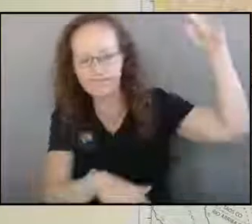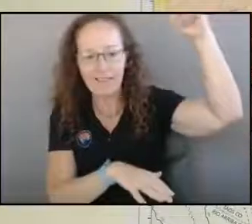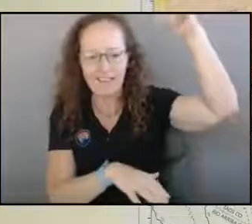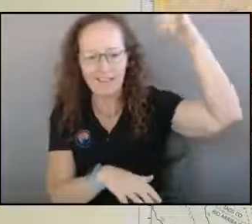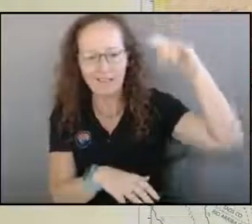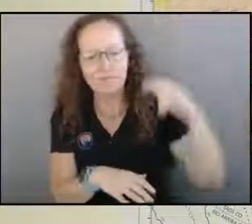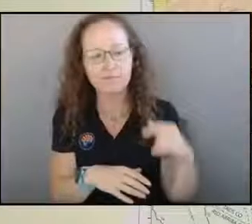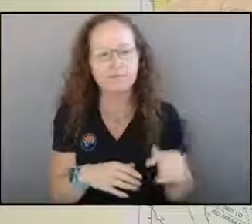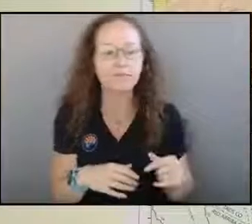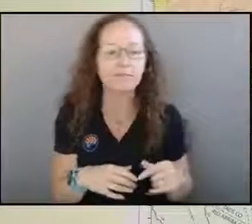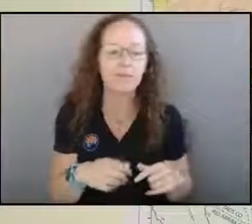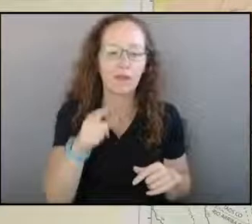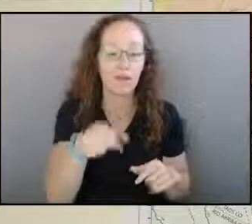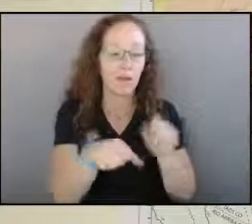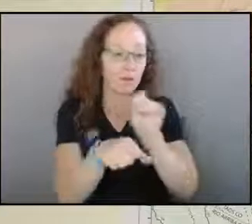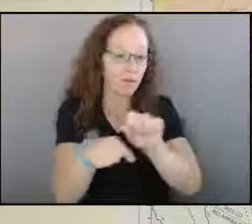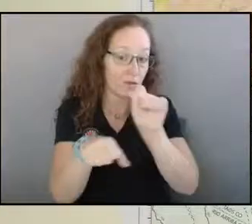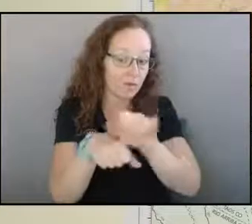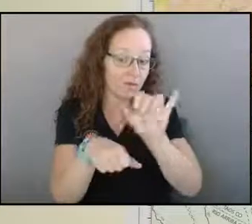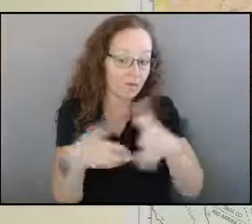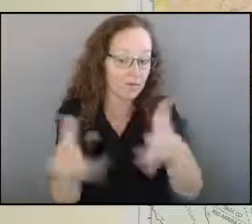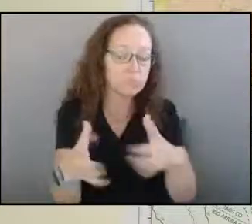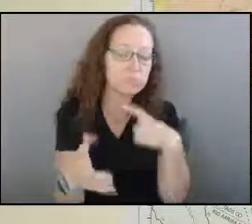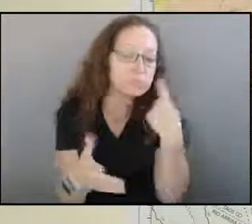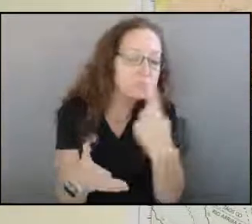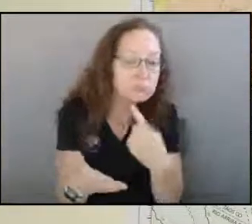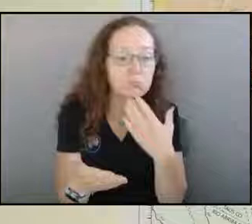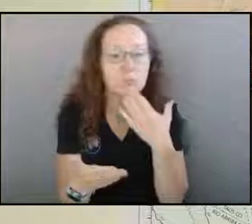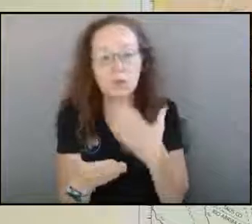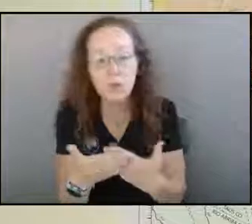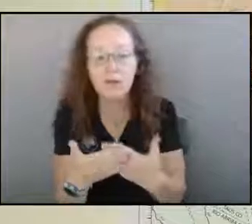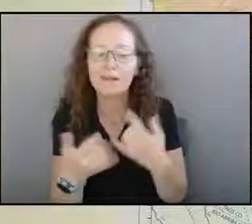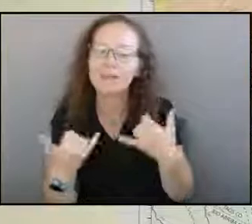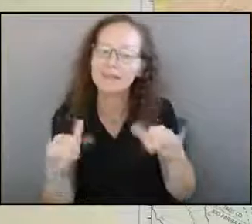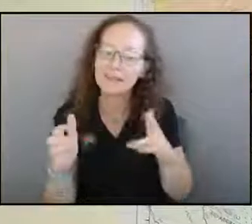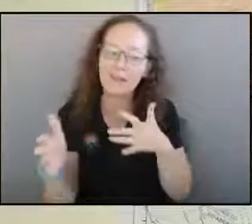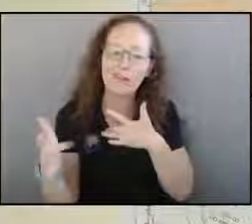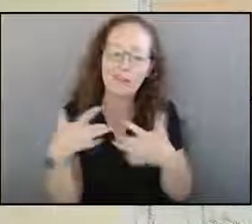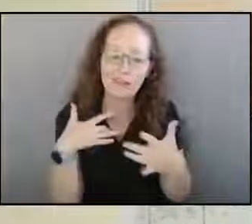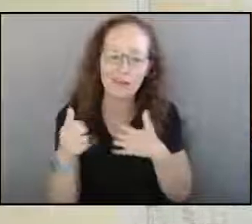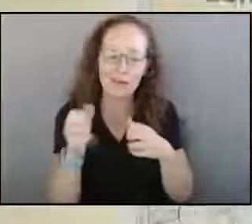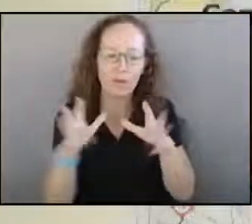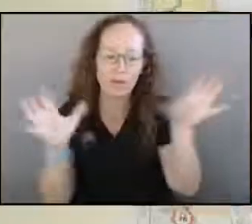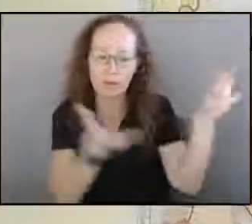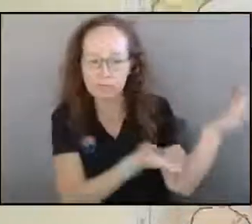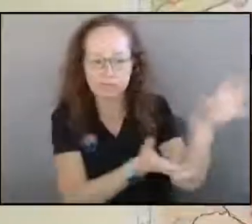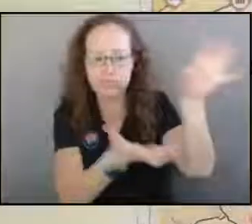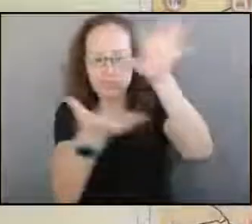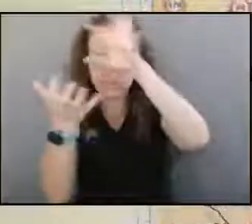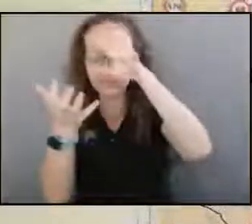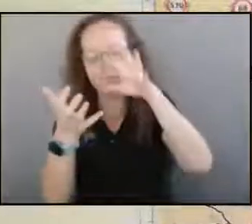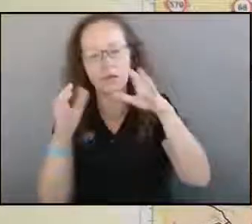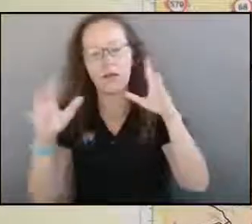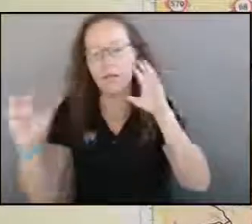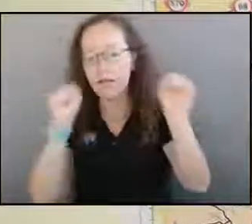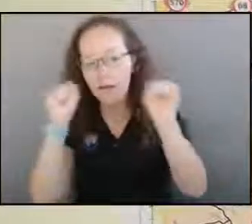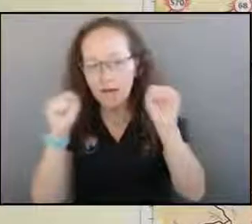it was looking good. Still concerned about outflow thunderstorms. A cell came across Taos and the Angel